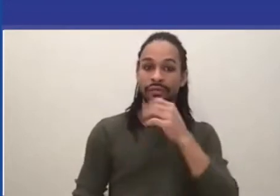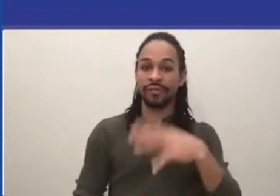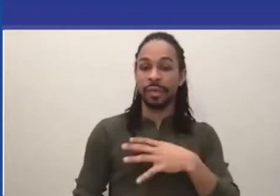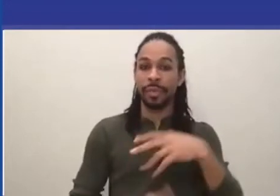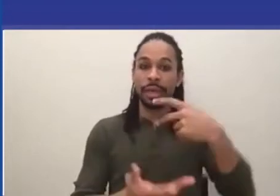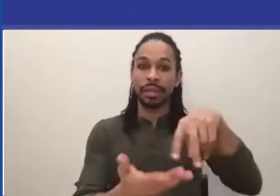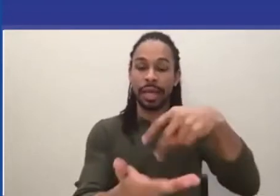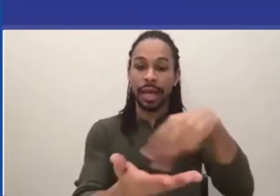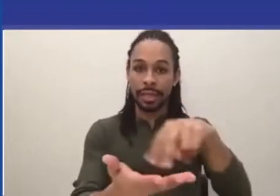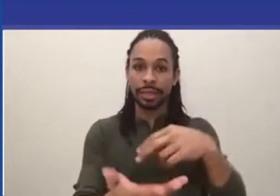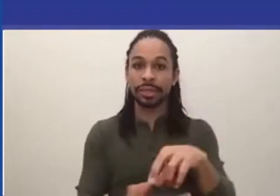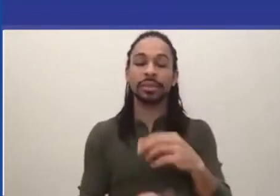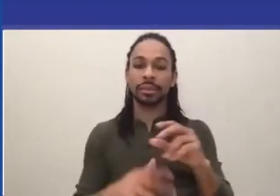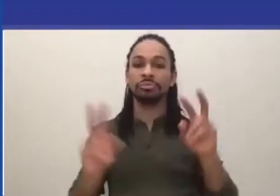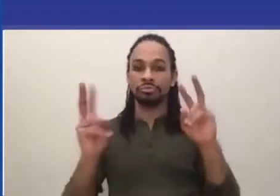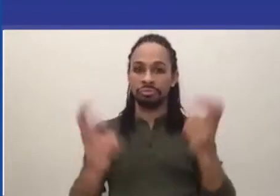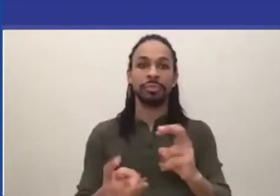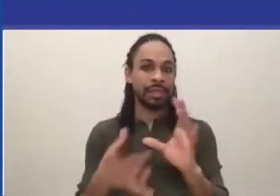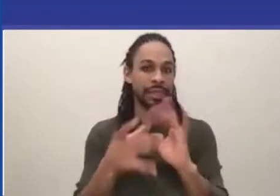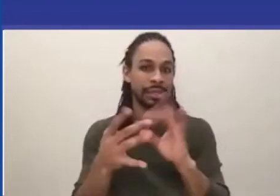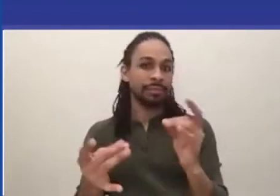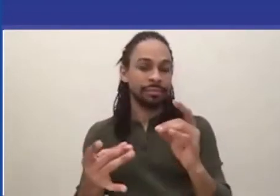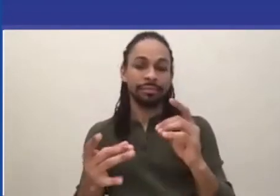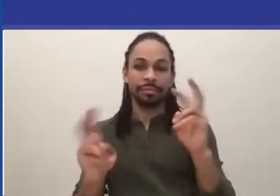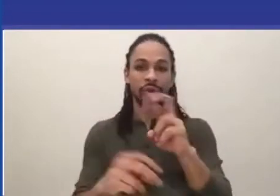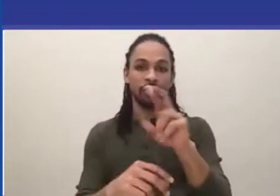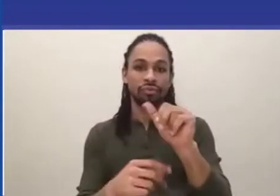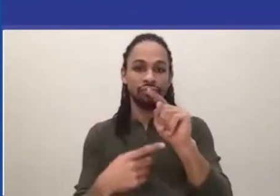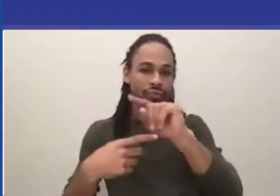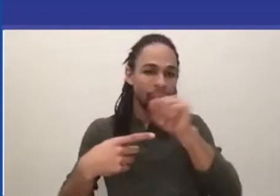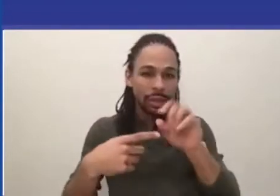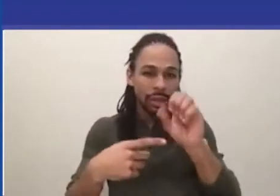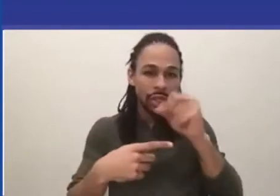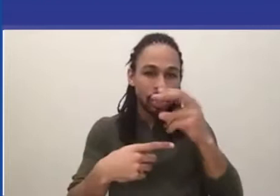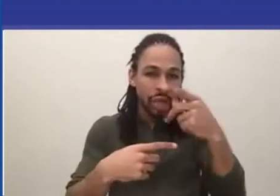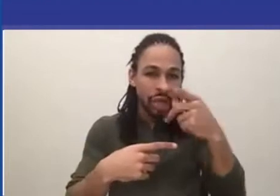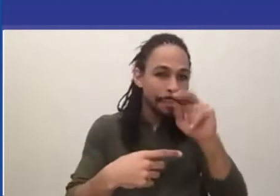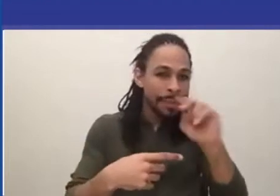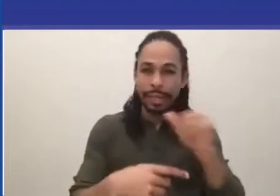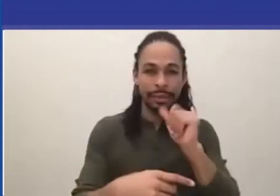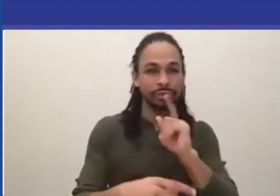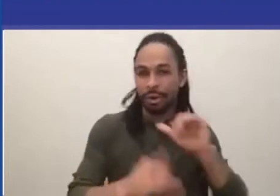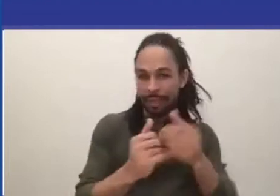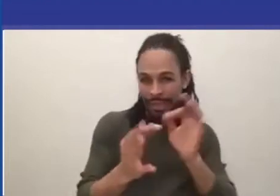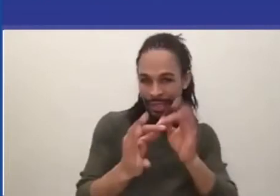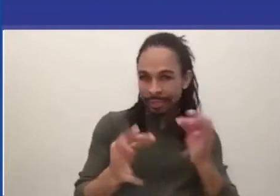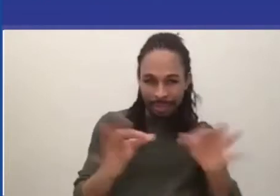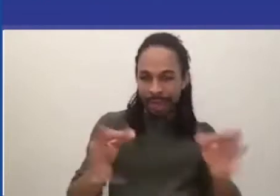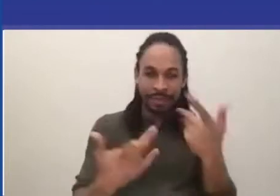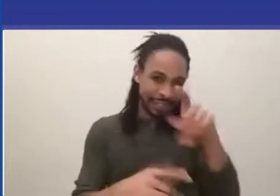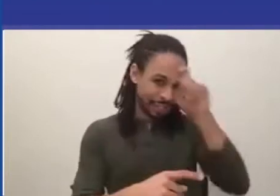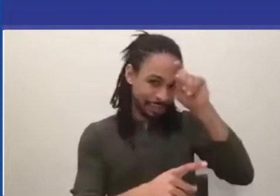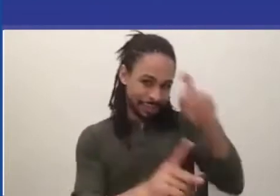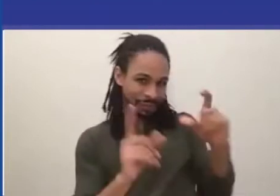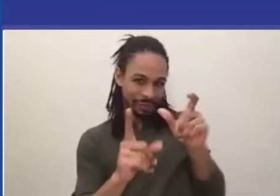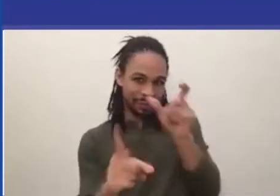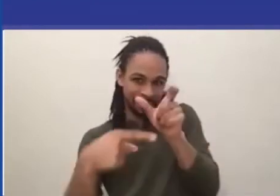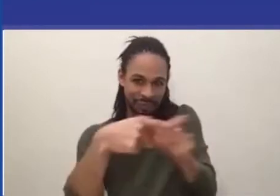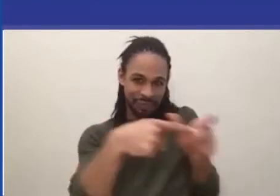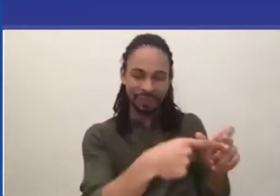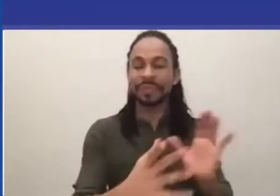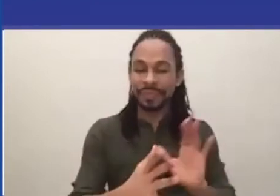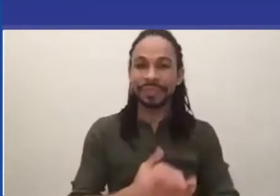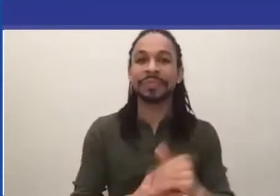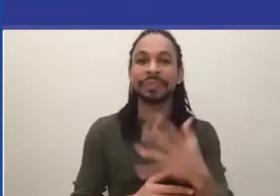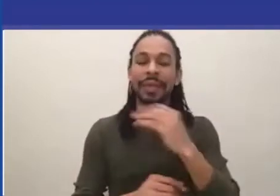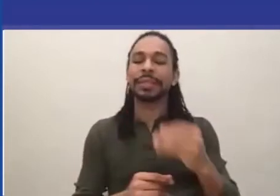or as known as what's kind of a misnomer, belly dance here in the US. So that's a little bit about myself, and I'm happy